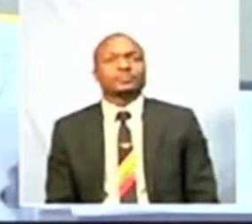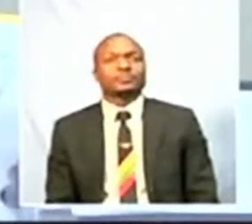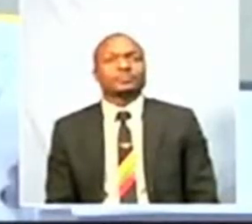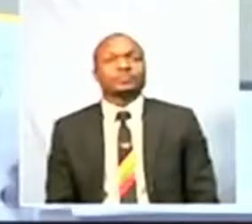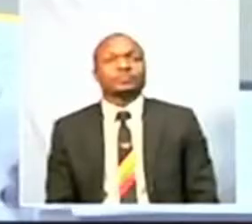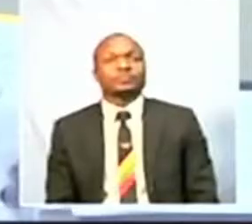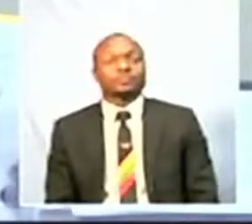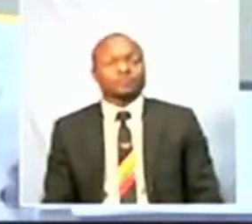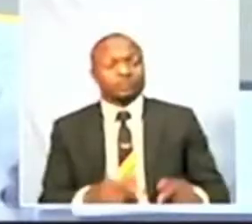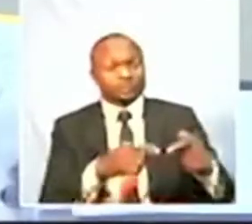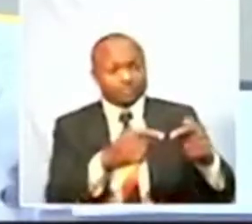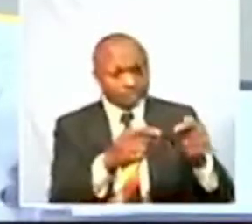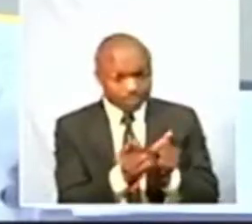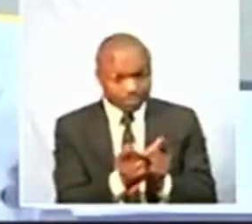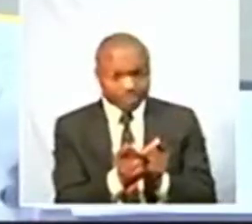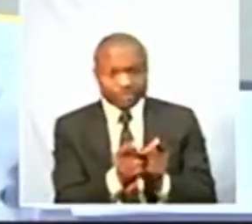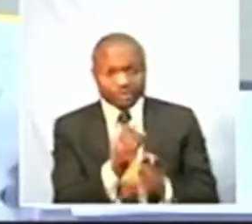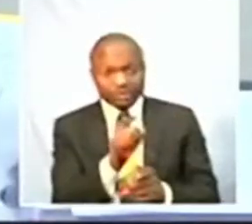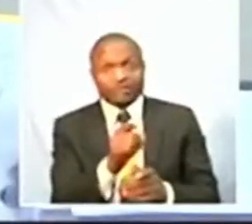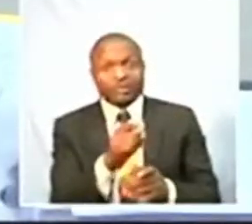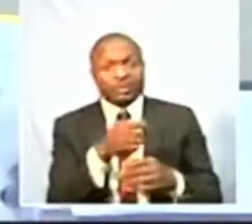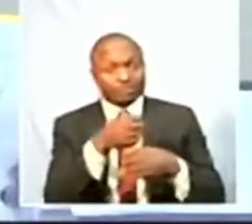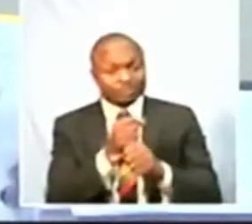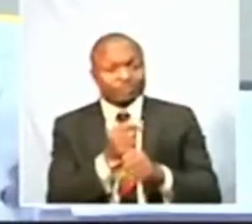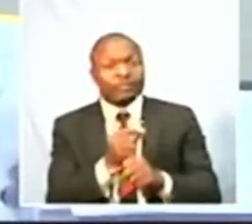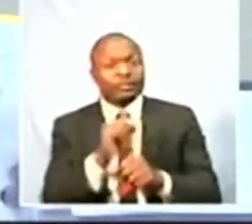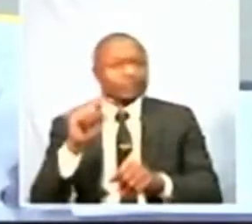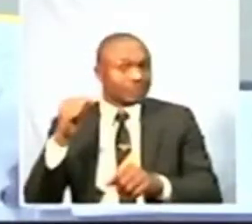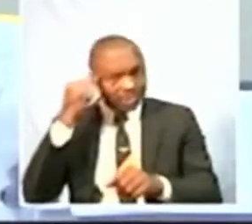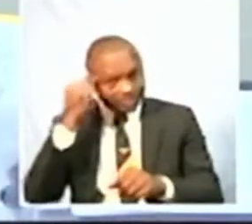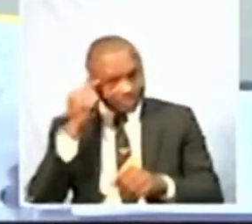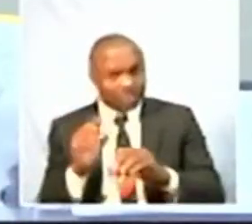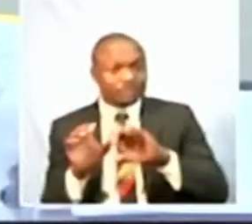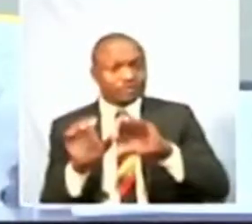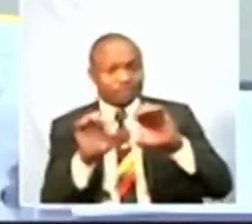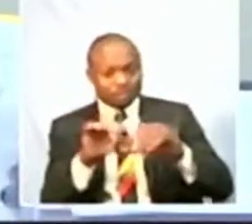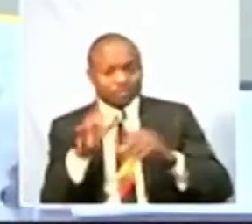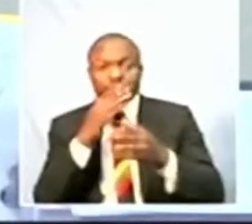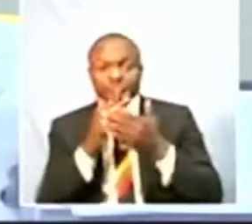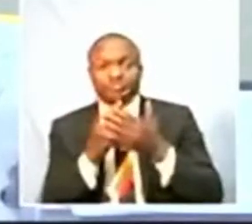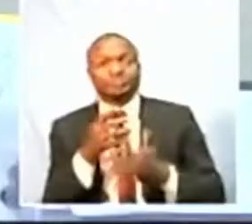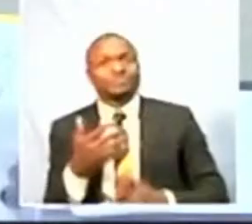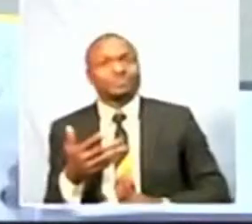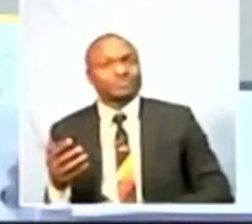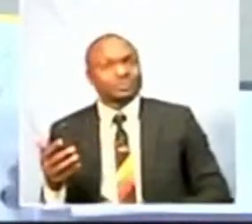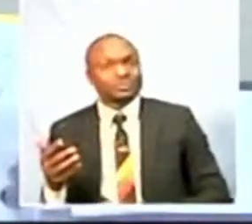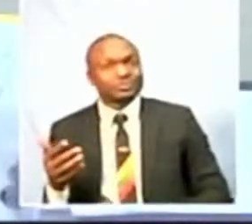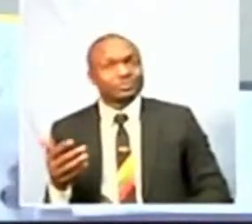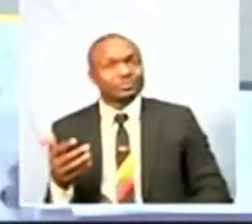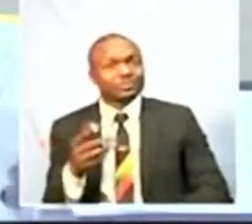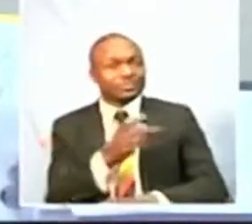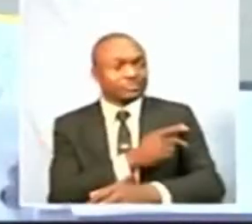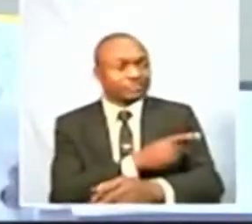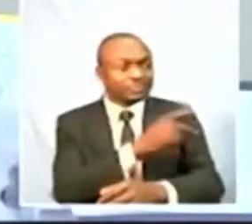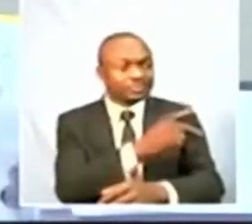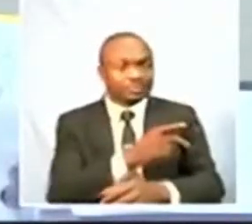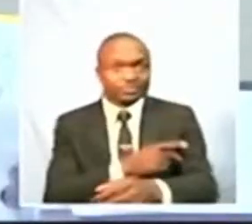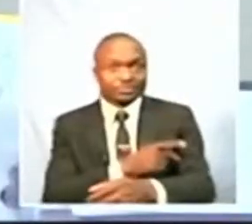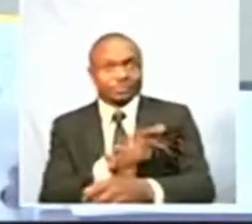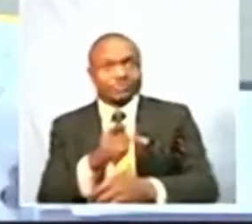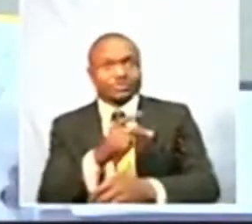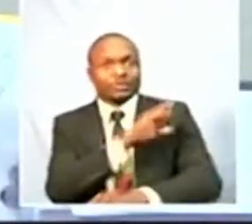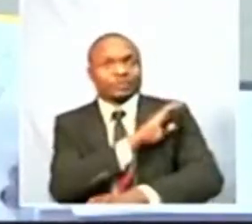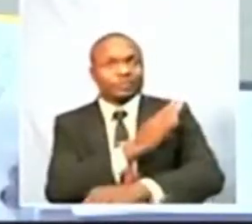The zonal committees are created, and this government has done a very good thing in terms of devolution of